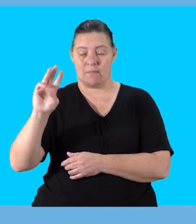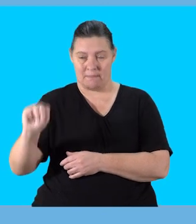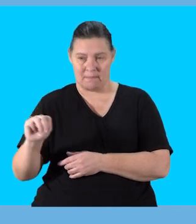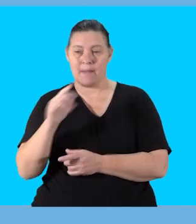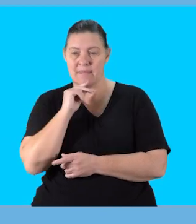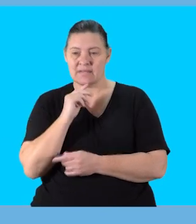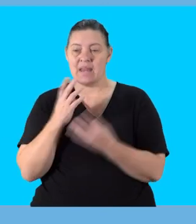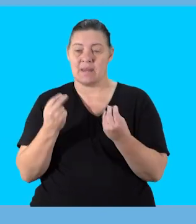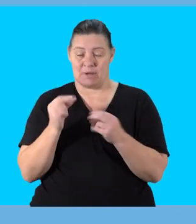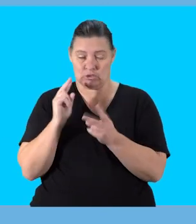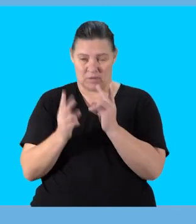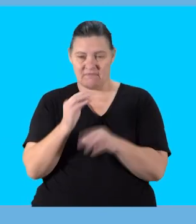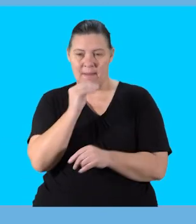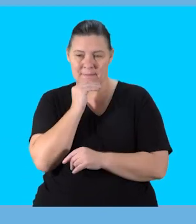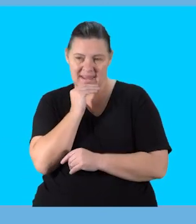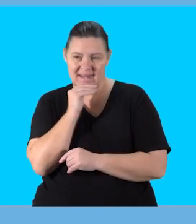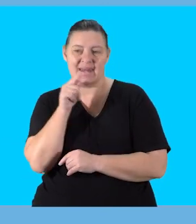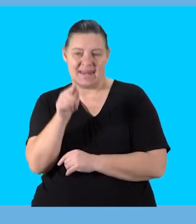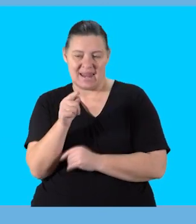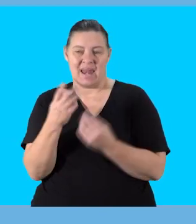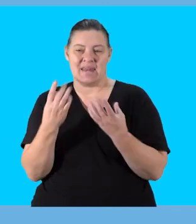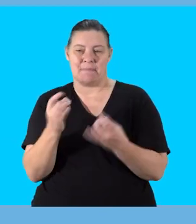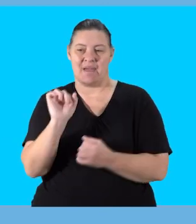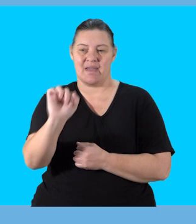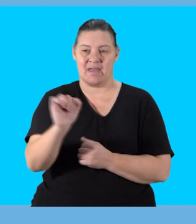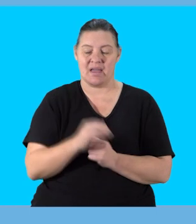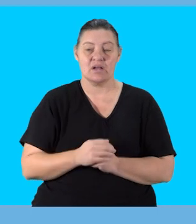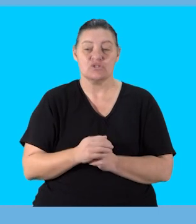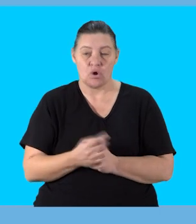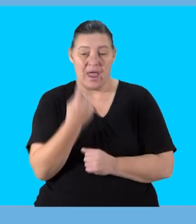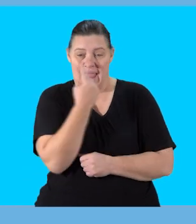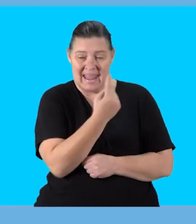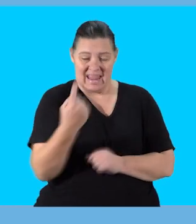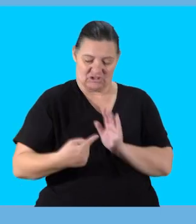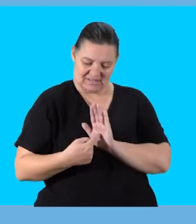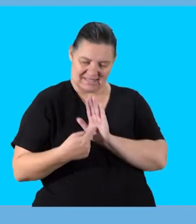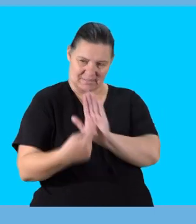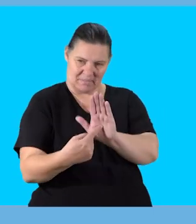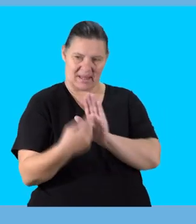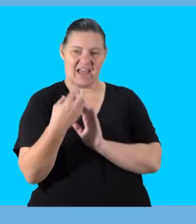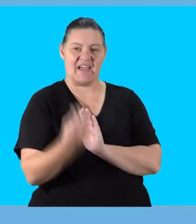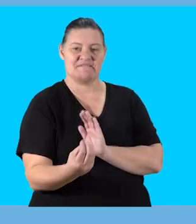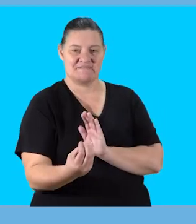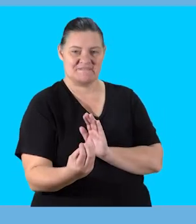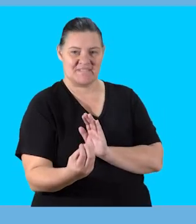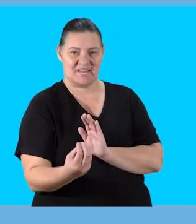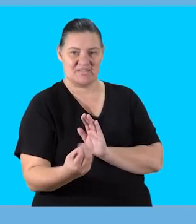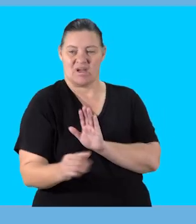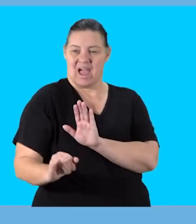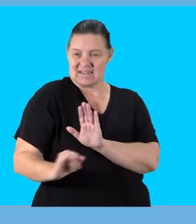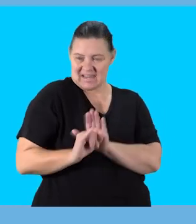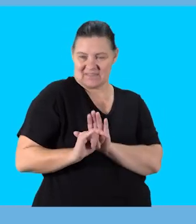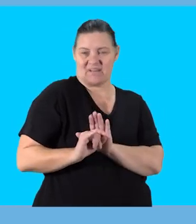our atomic number. And then we also have the symbol. So each and every one of those elements in the periodic table